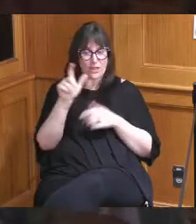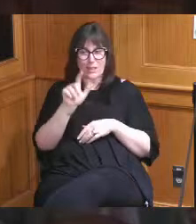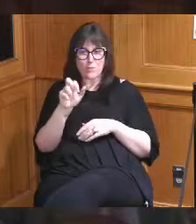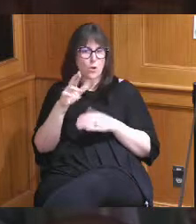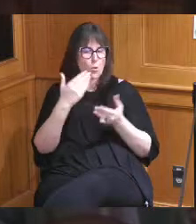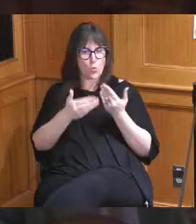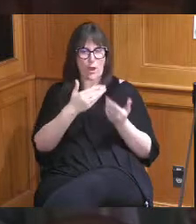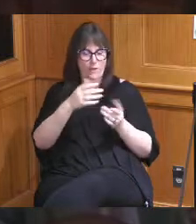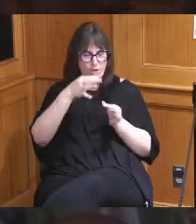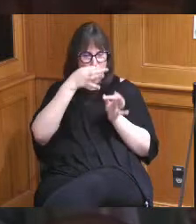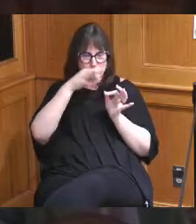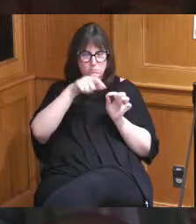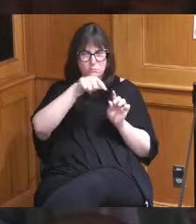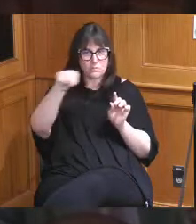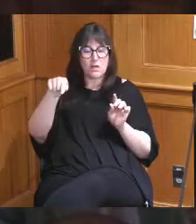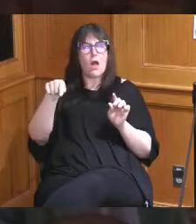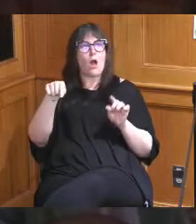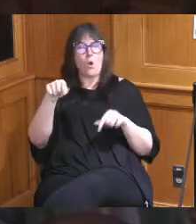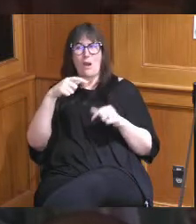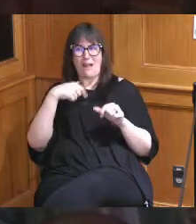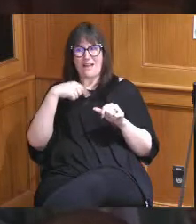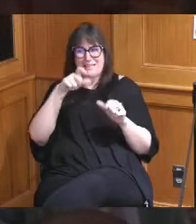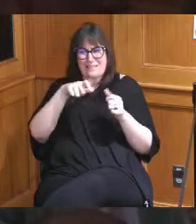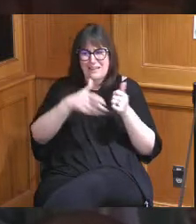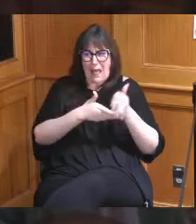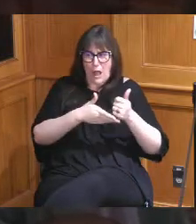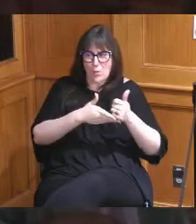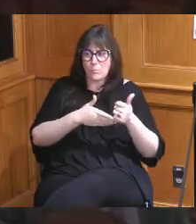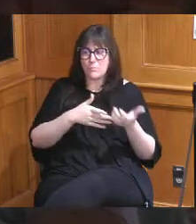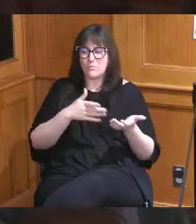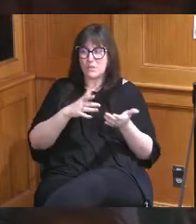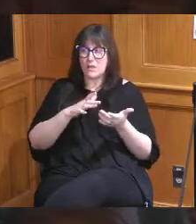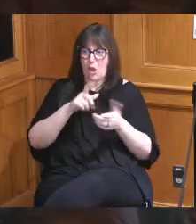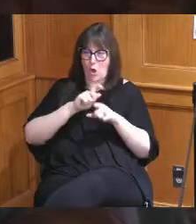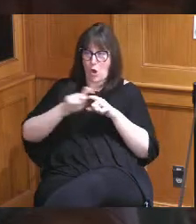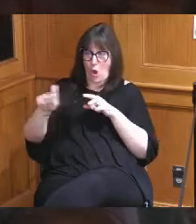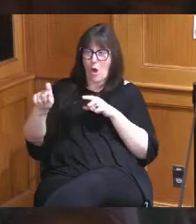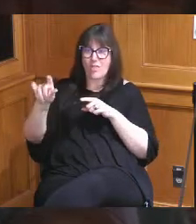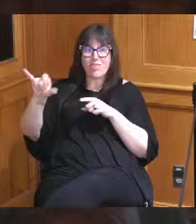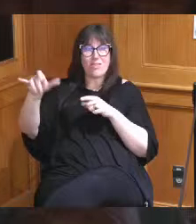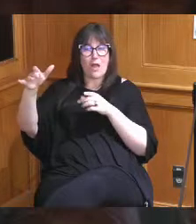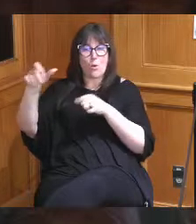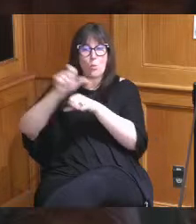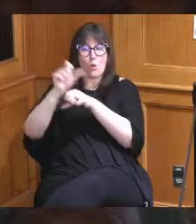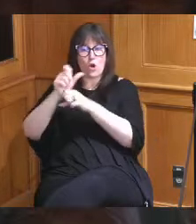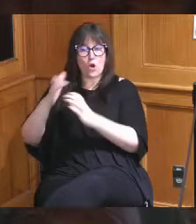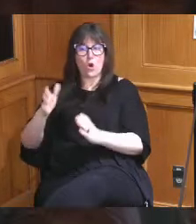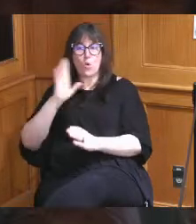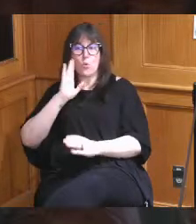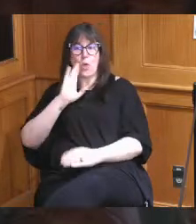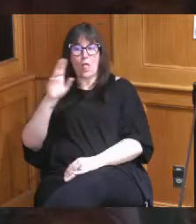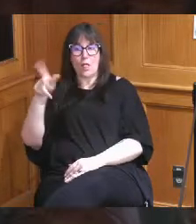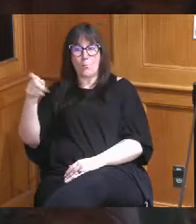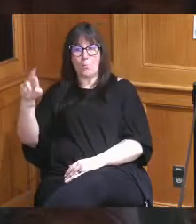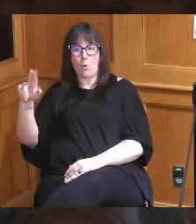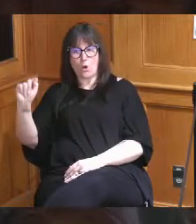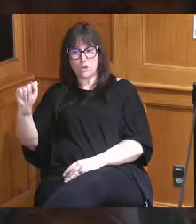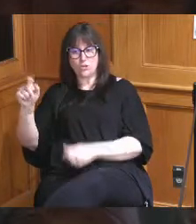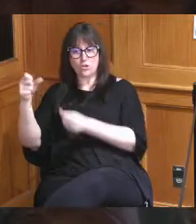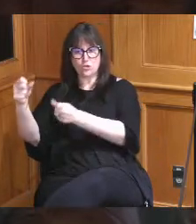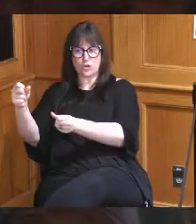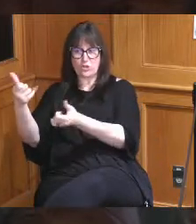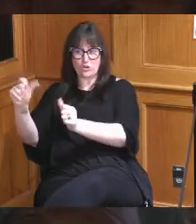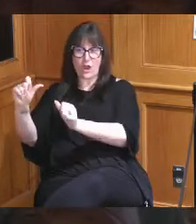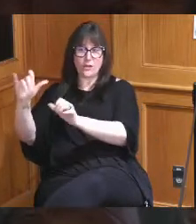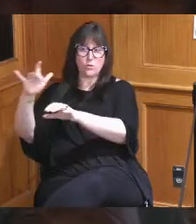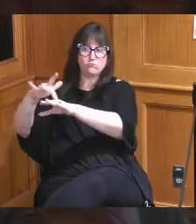they have someone who has said, I could really use some help, and they've called the outreach hotline. That outreach worker is going to go from Court Street, where they're trying to spend some time